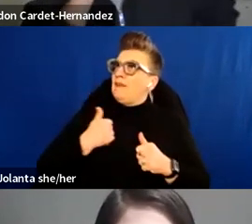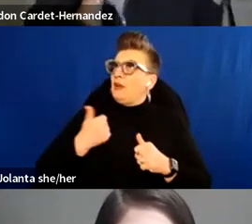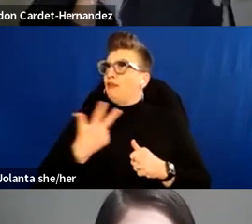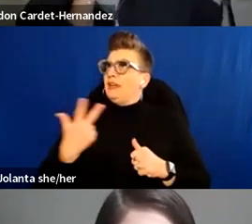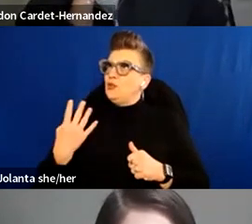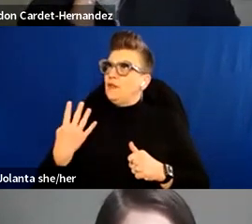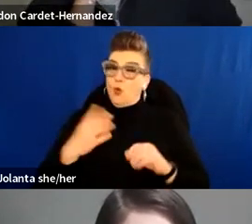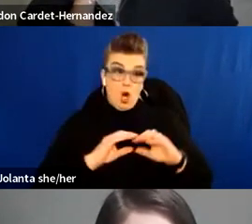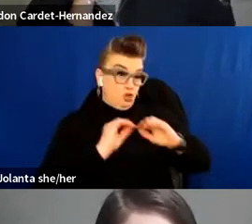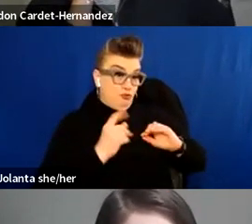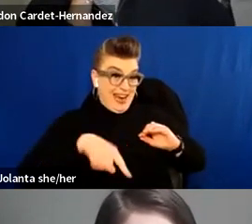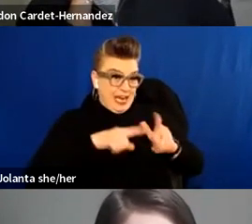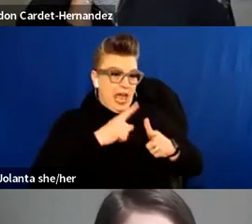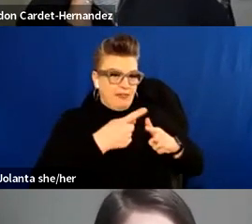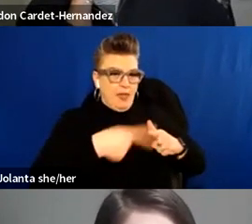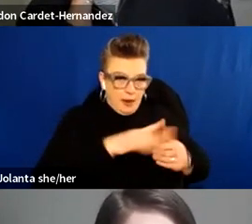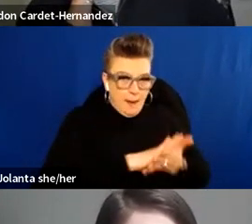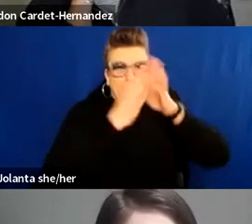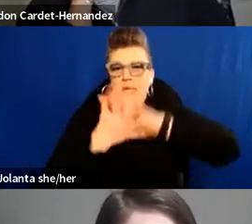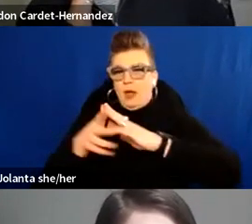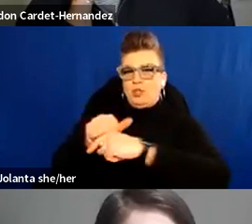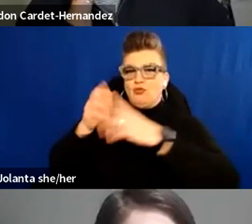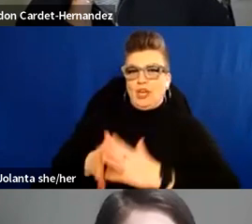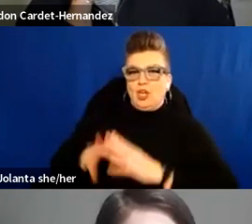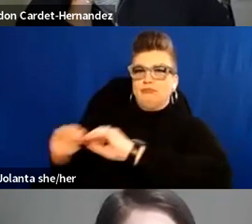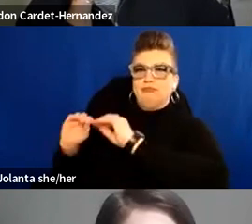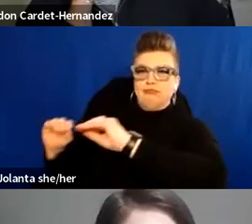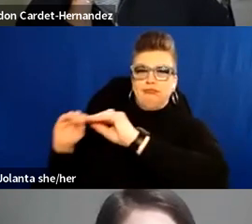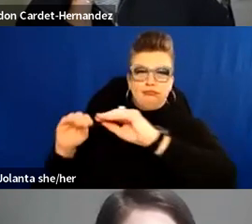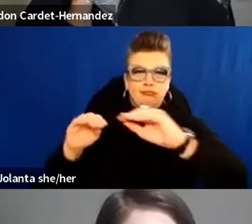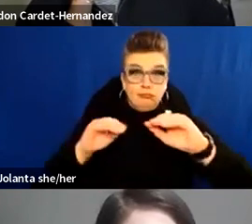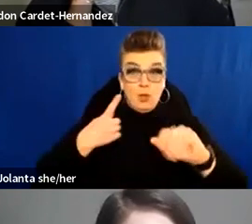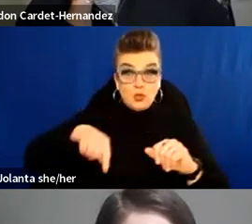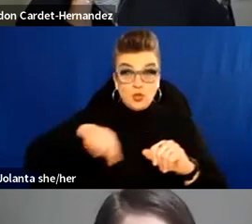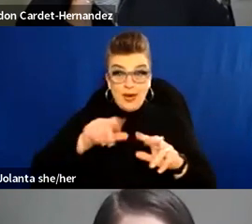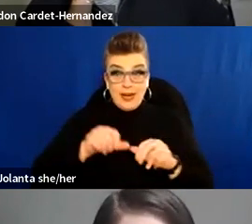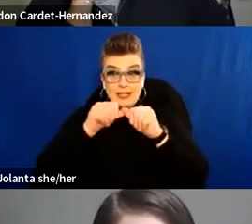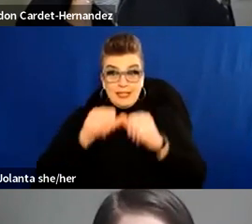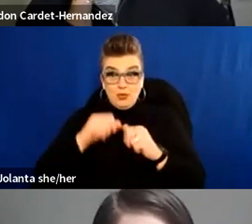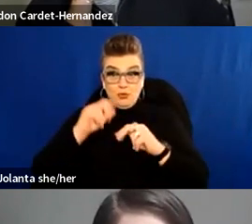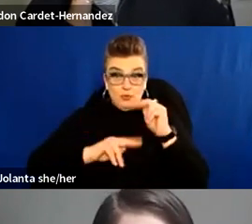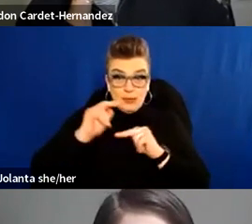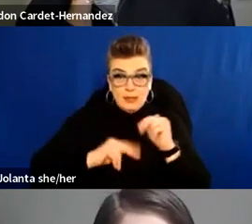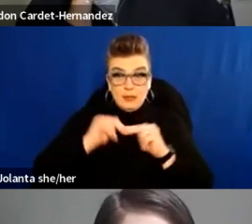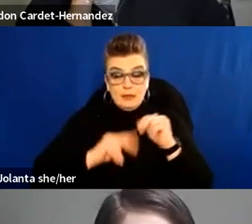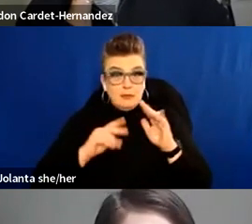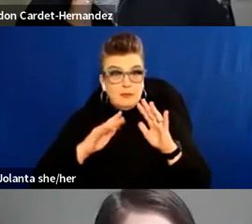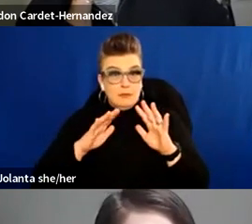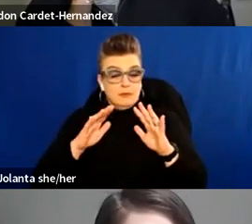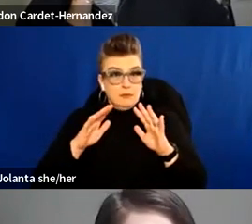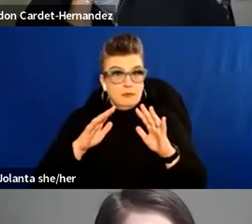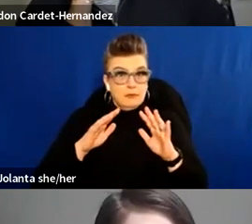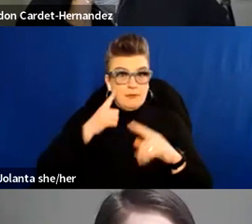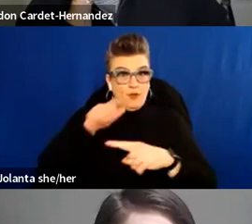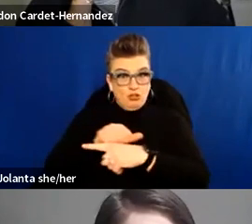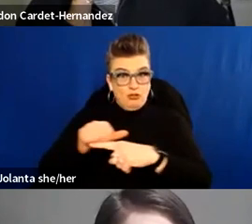care as well so we're continuing to build our um platform for training my my officers